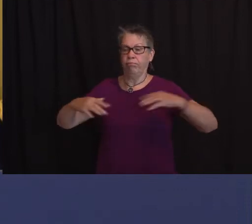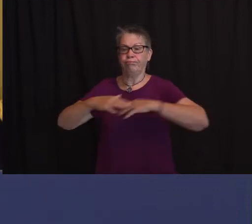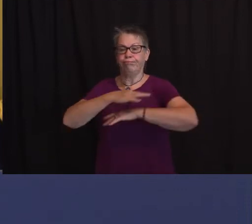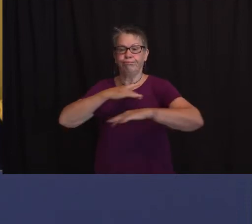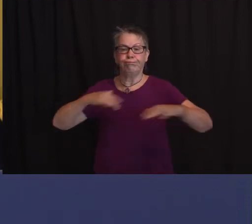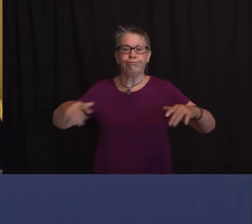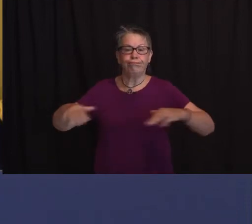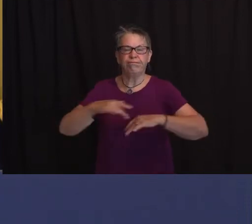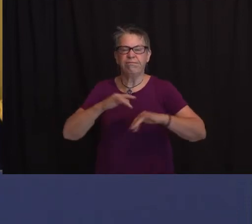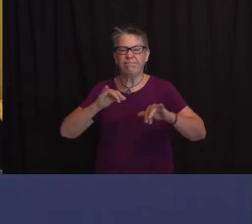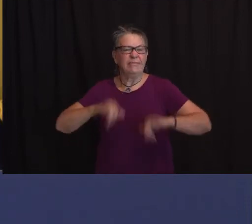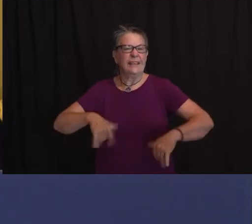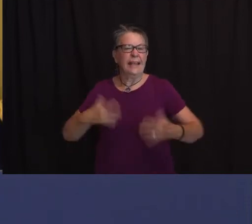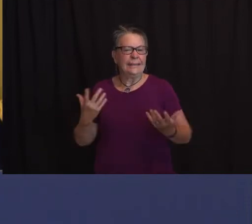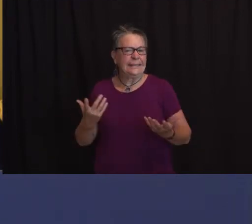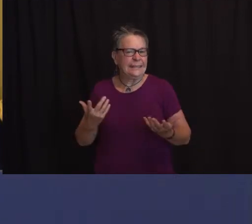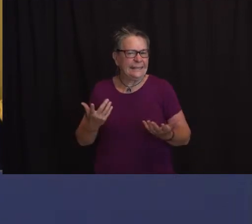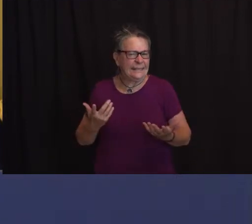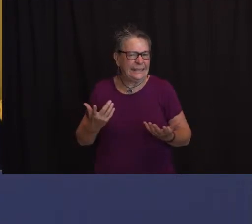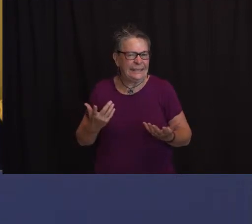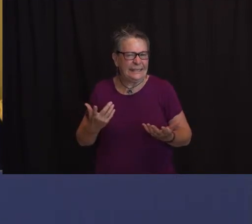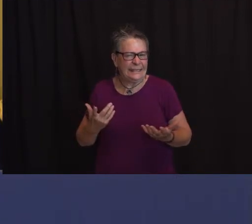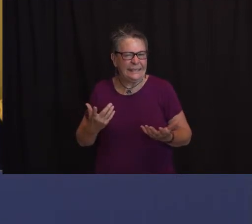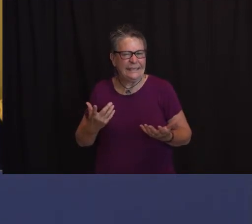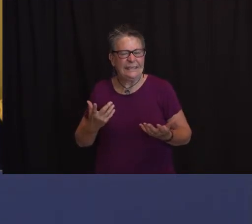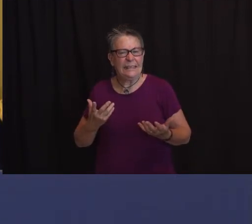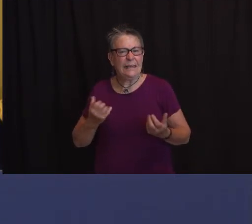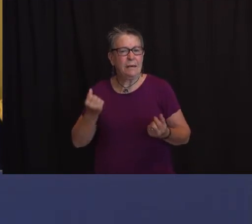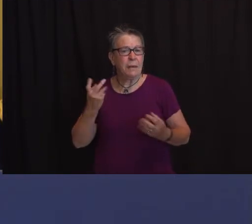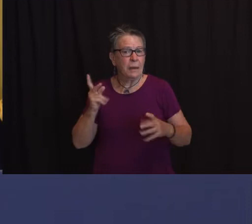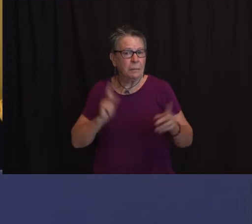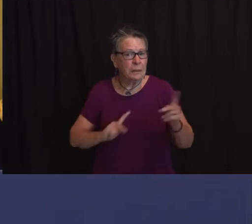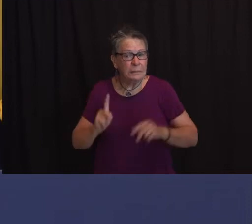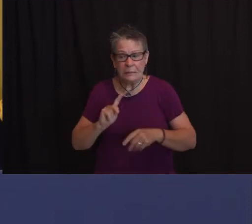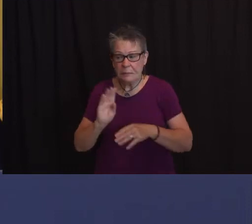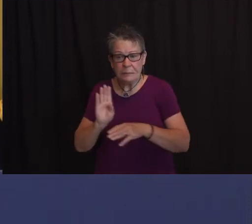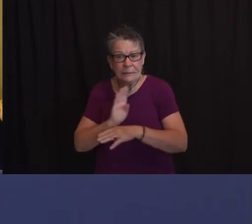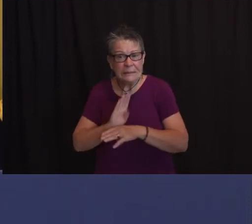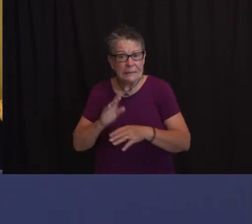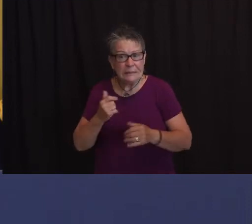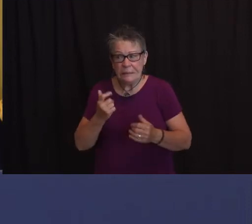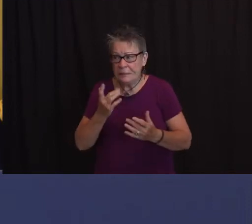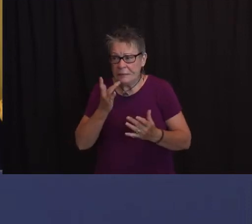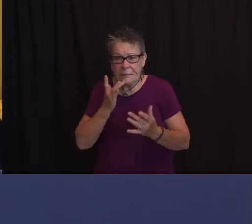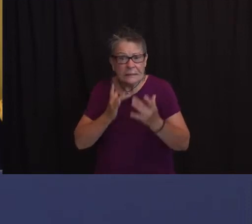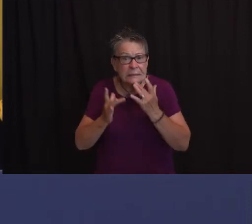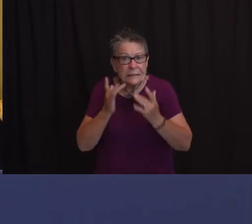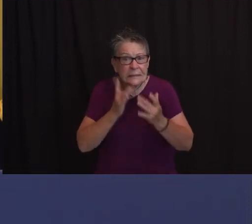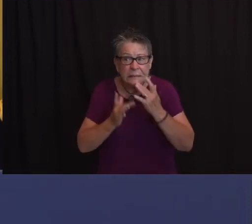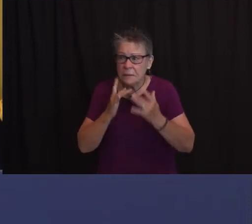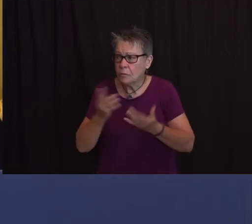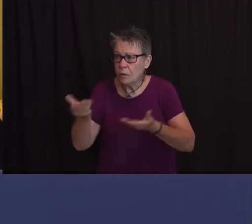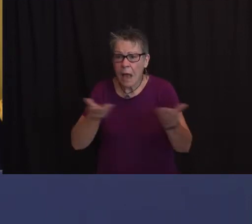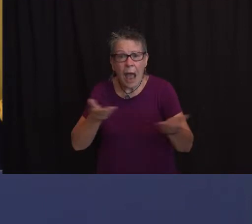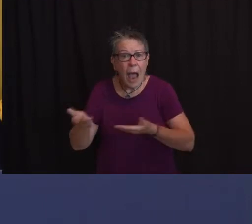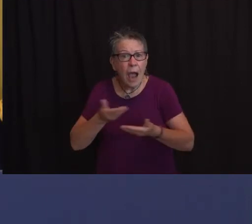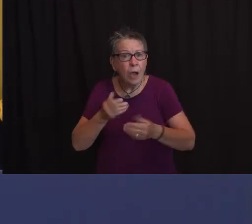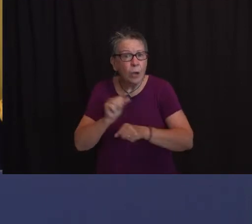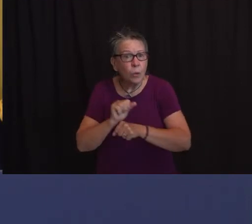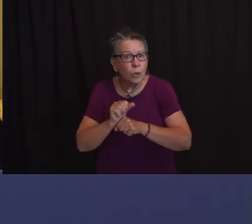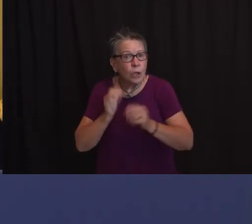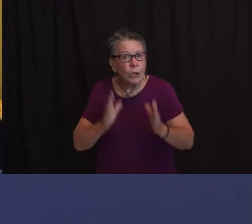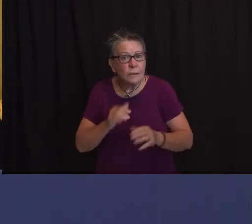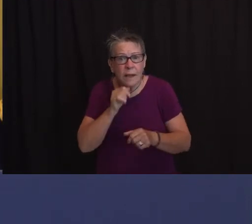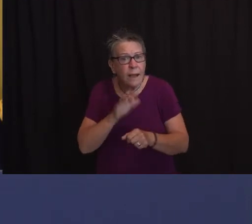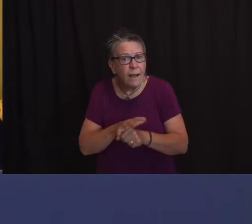economy and the labor market. We've talked about that a fair amount. Public safety, we meet on this constantly. We